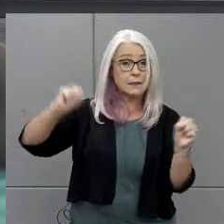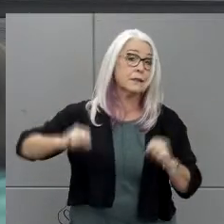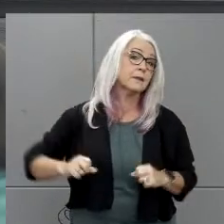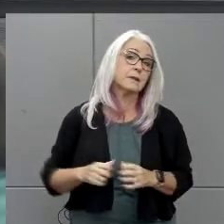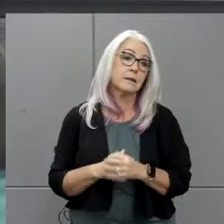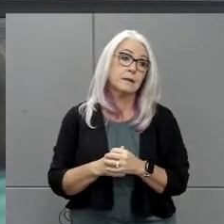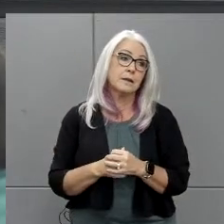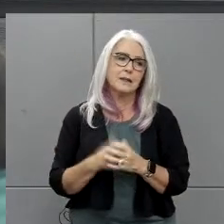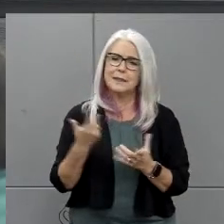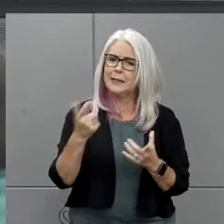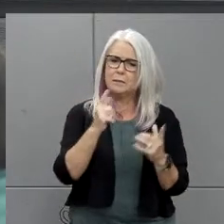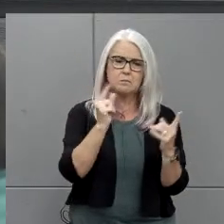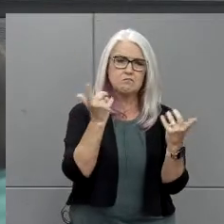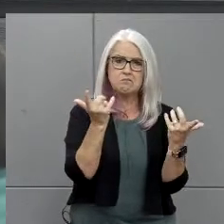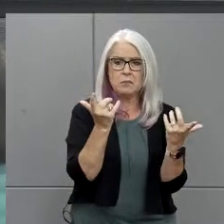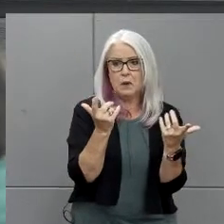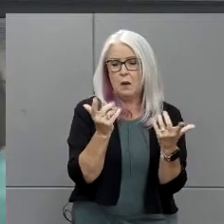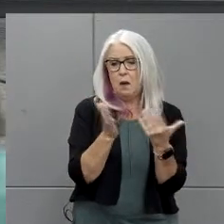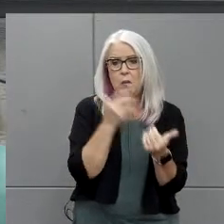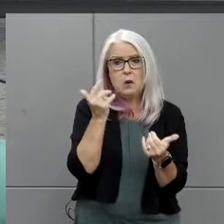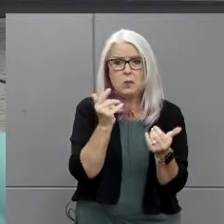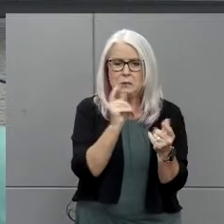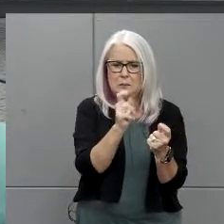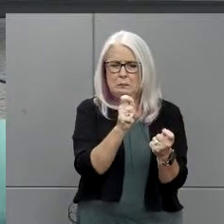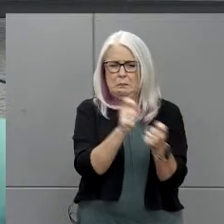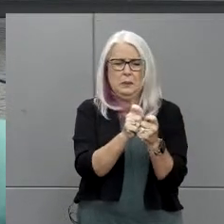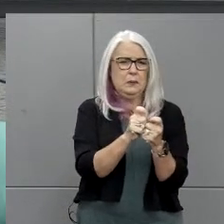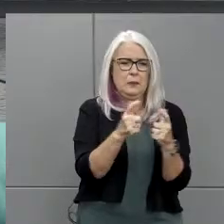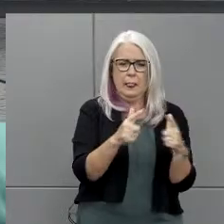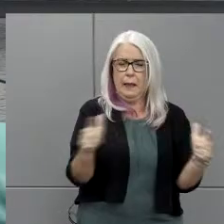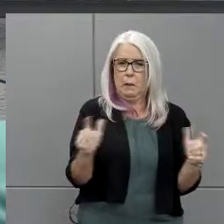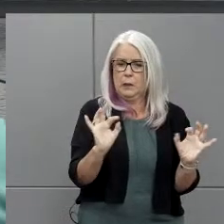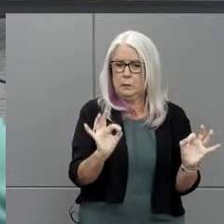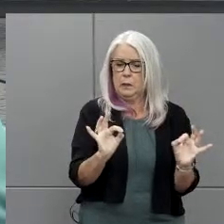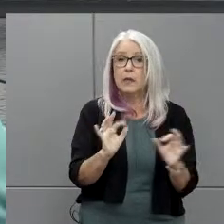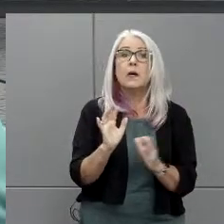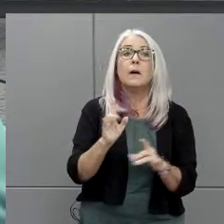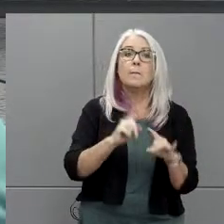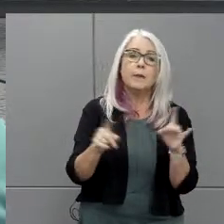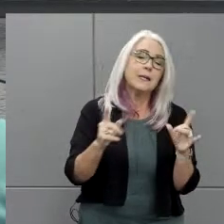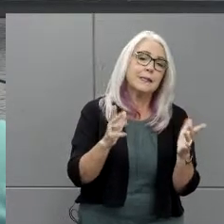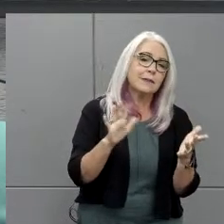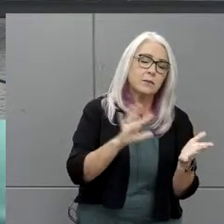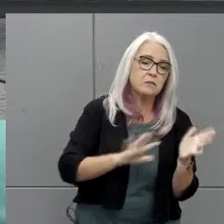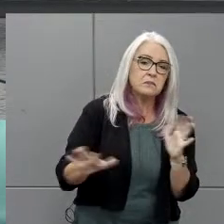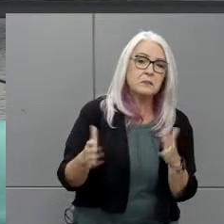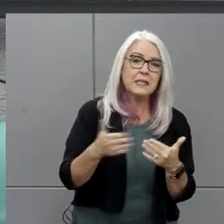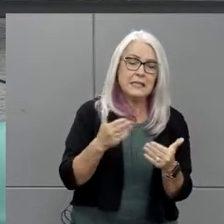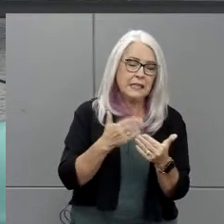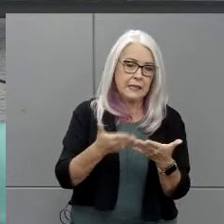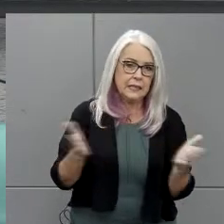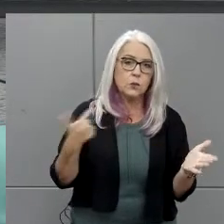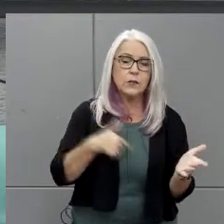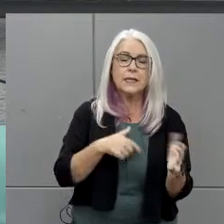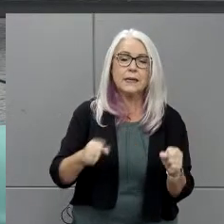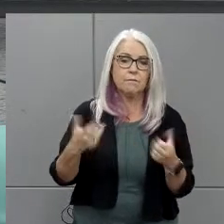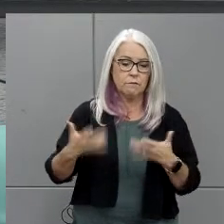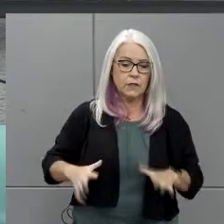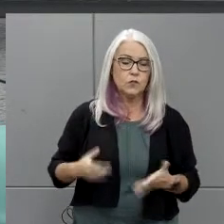are nearly word for word, but it's clearly boilerplate stuff. I looked for